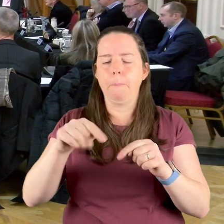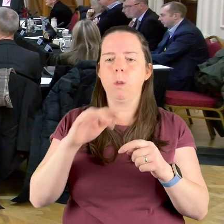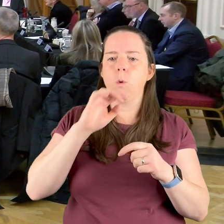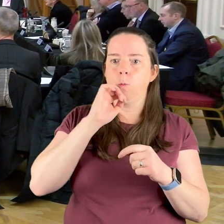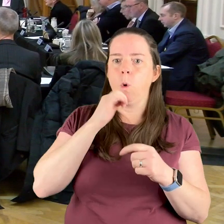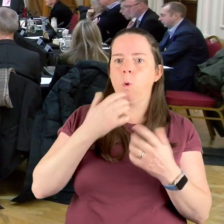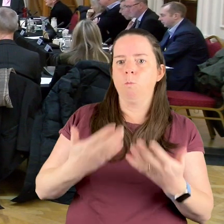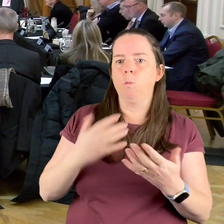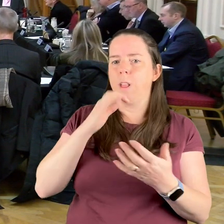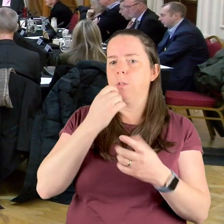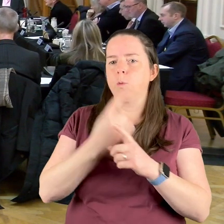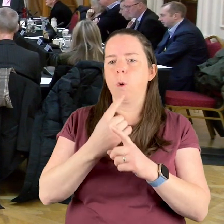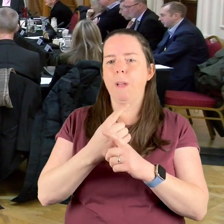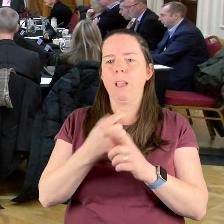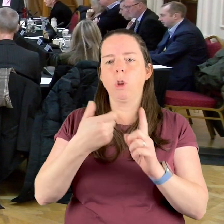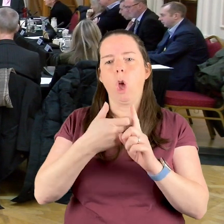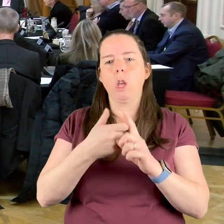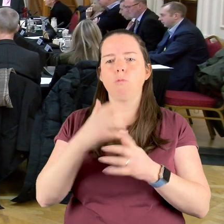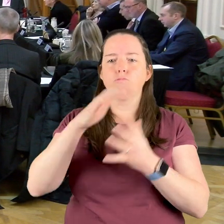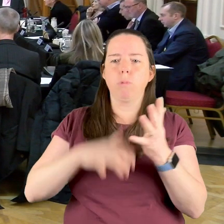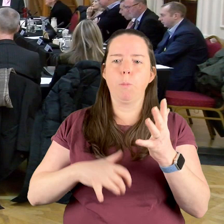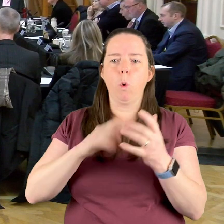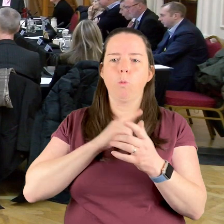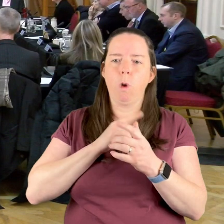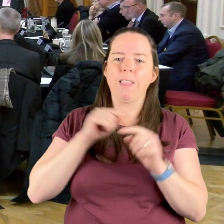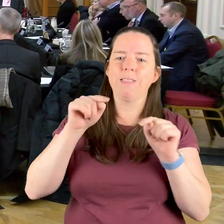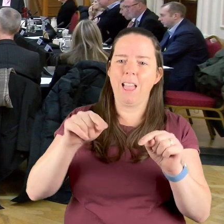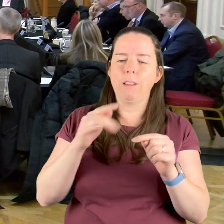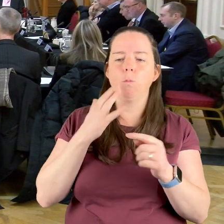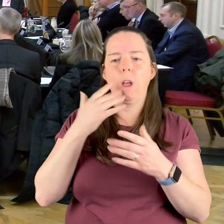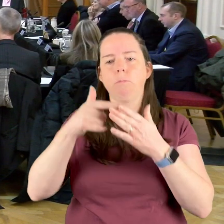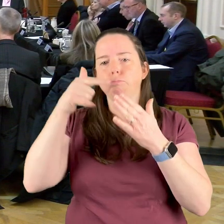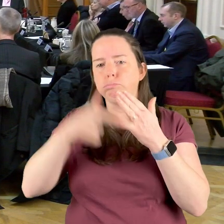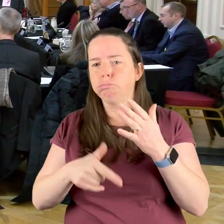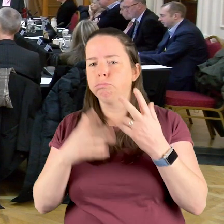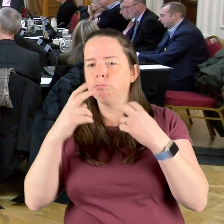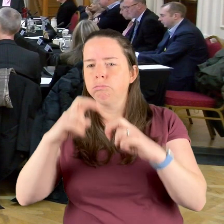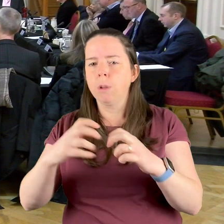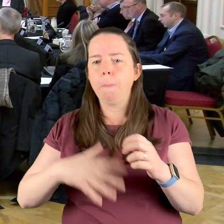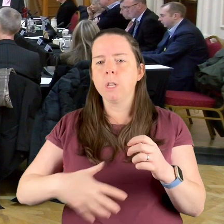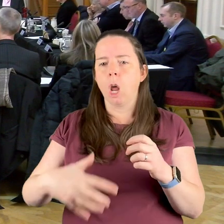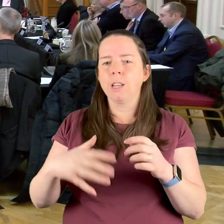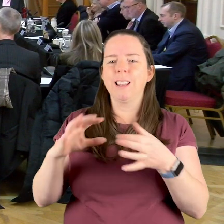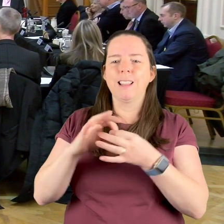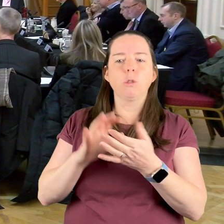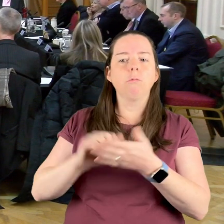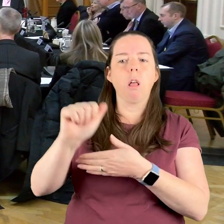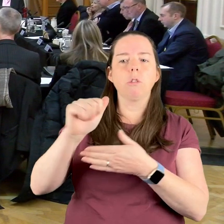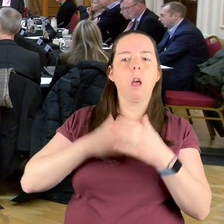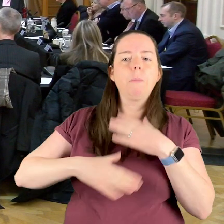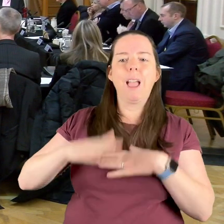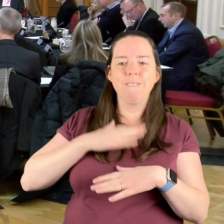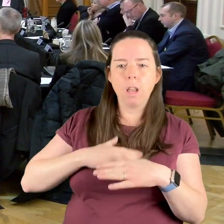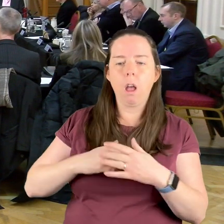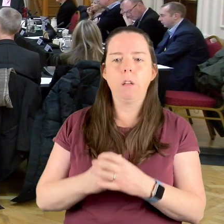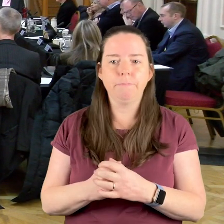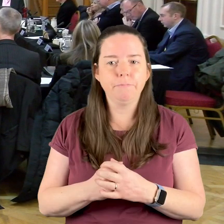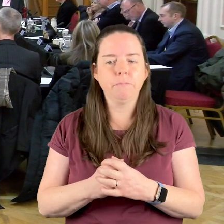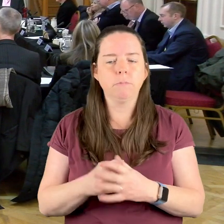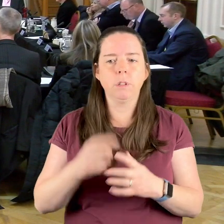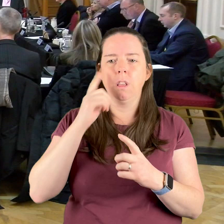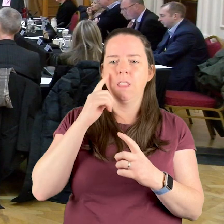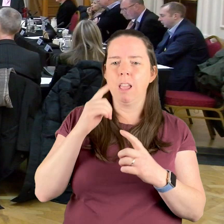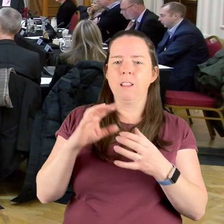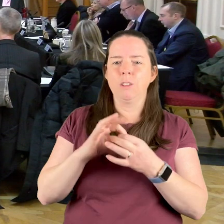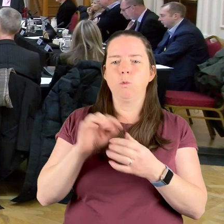So that we're going to talk a lot about COCOP report, and because that is where we're going to dig into maternity in terms of cultural behavior.